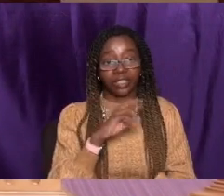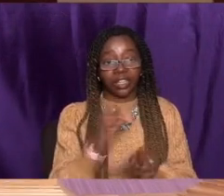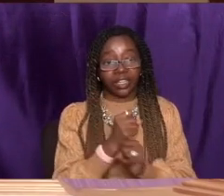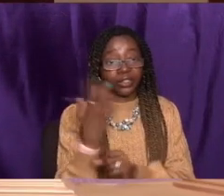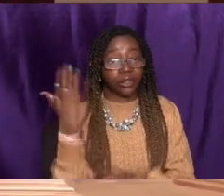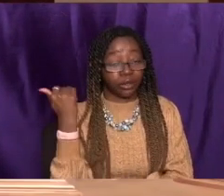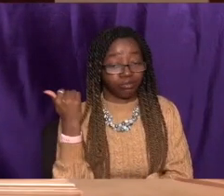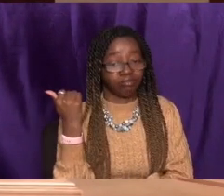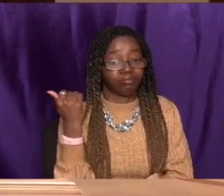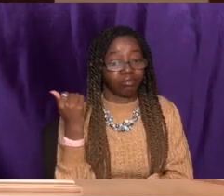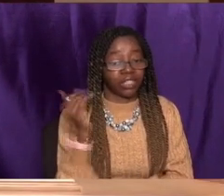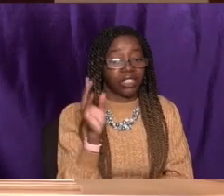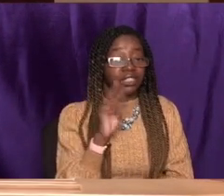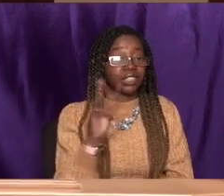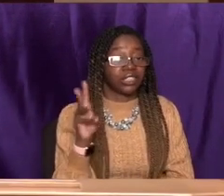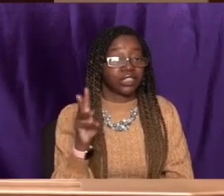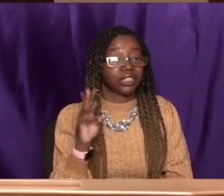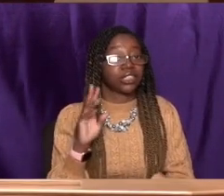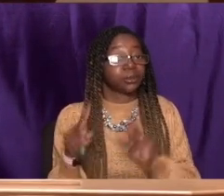with 66 people,